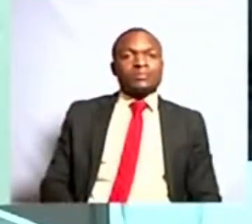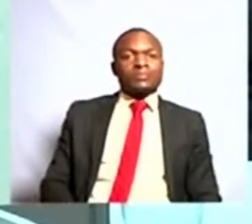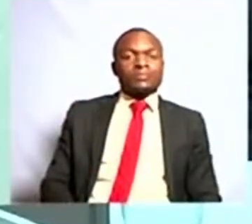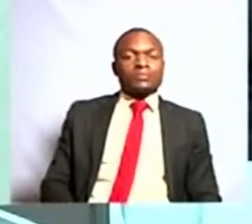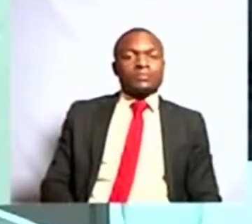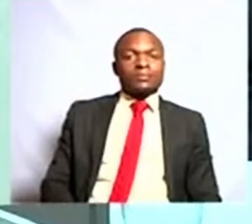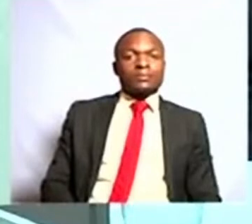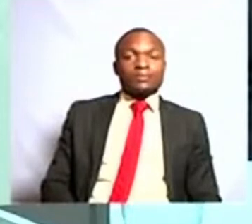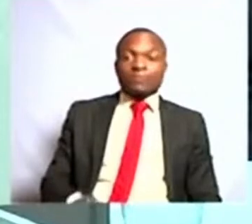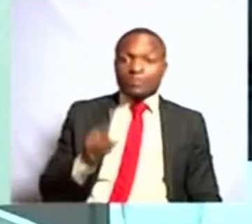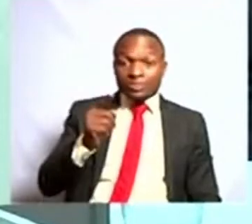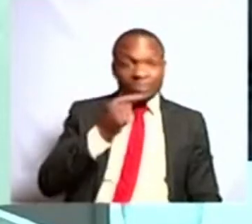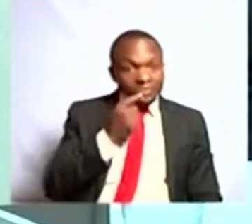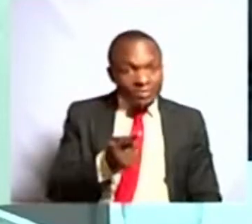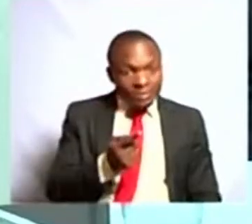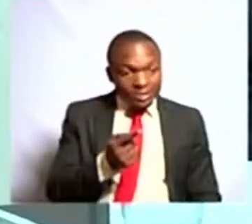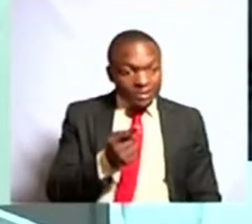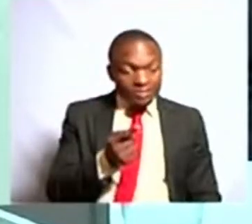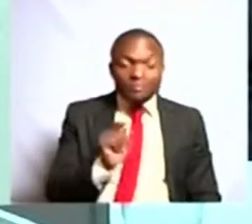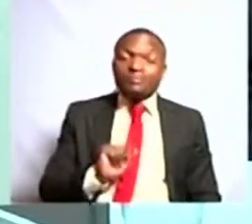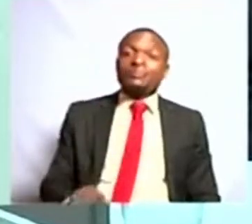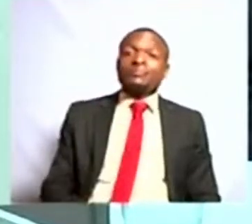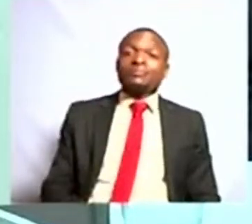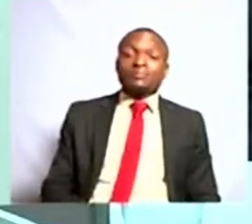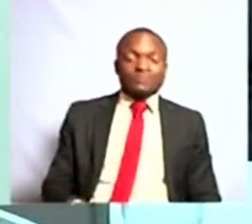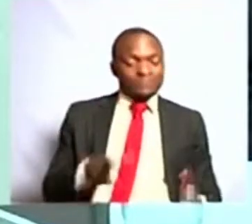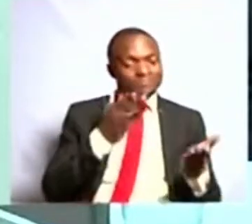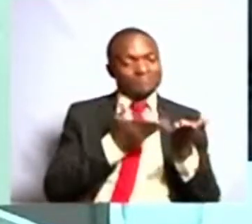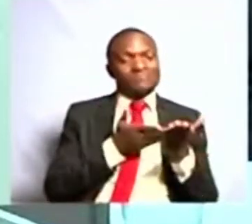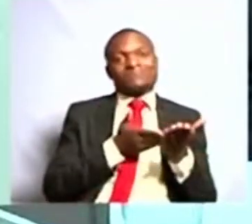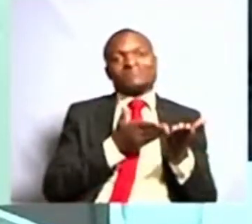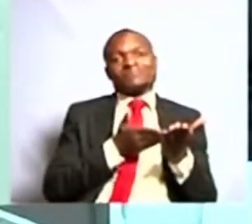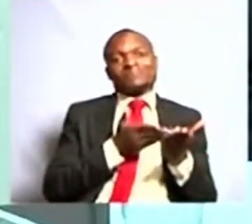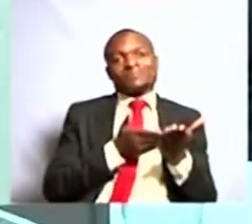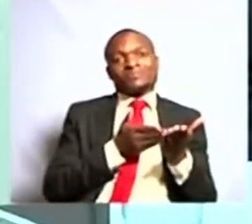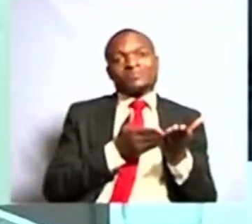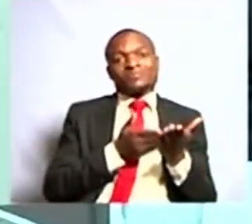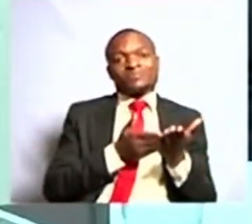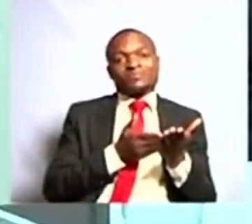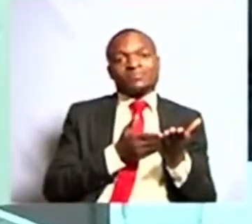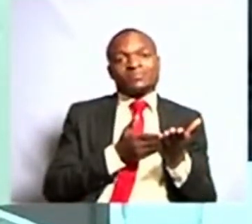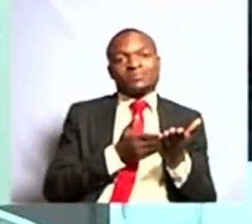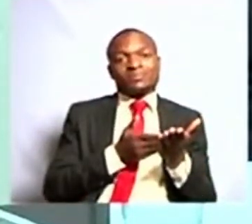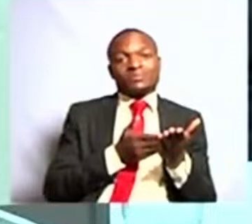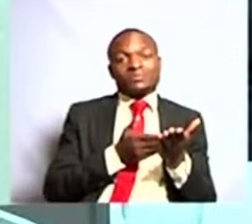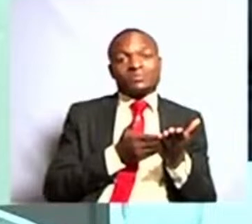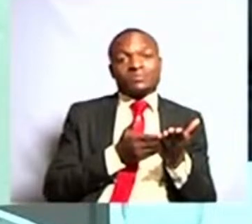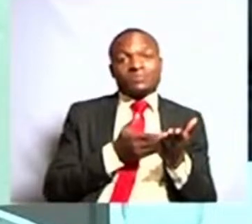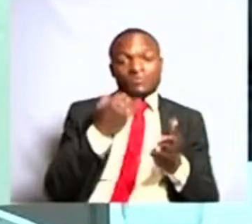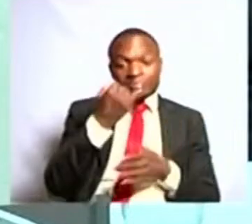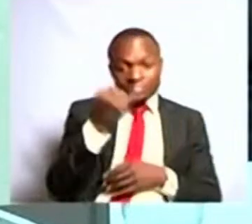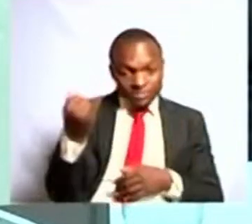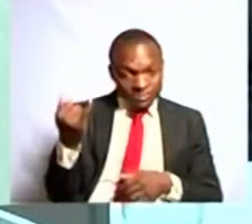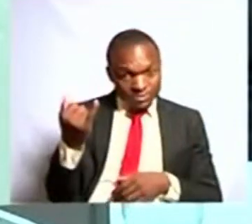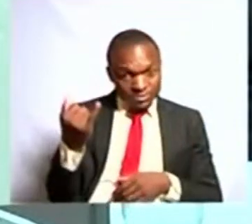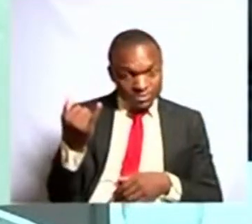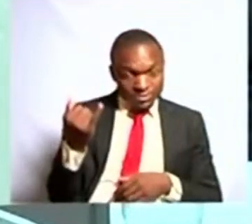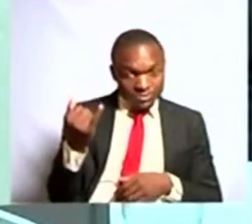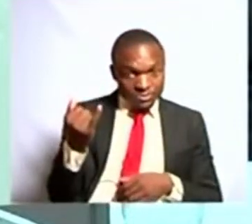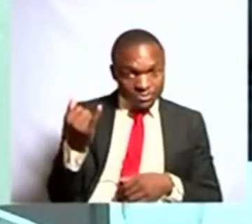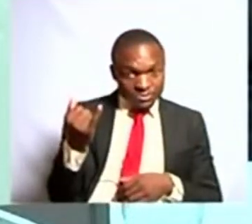And I've just mentioned, sir, that these are issues of legacy,